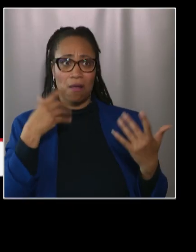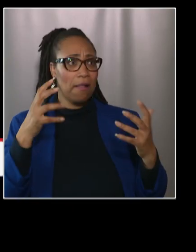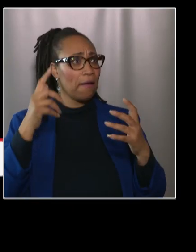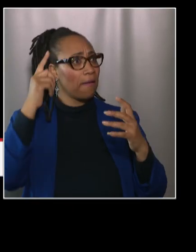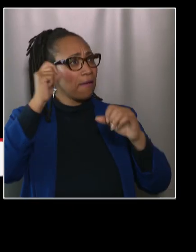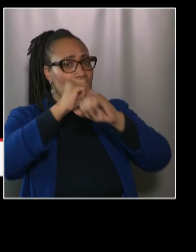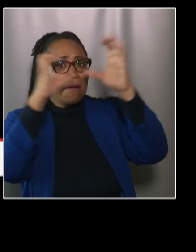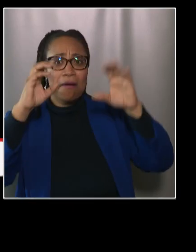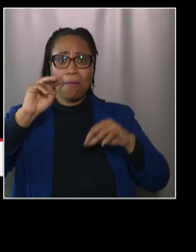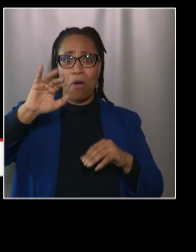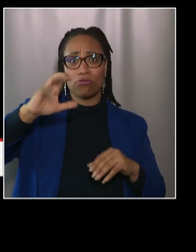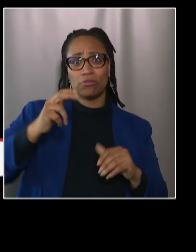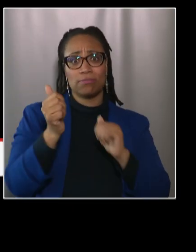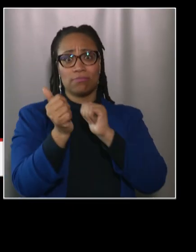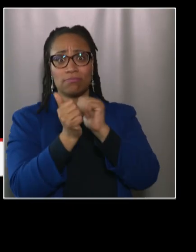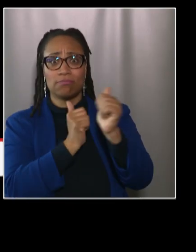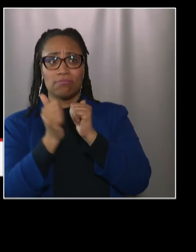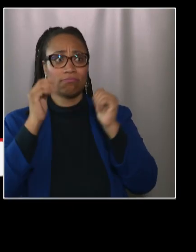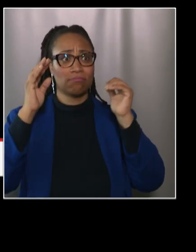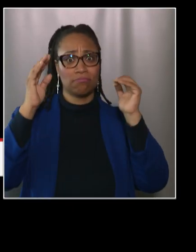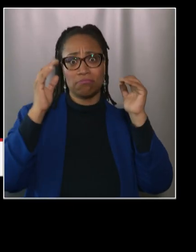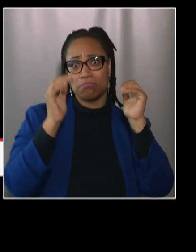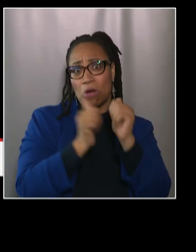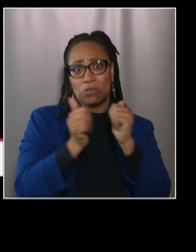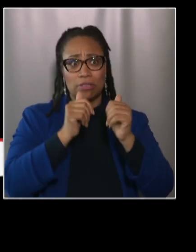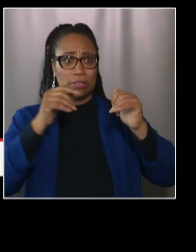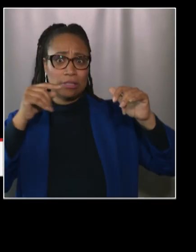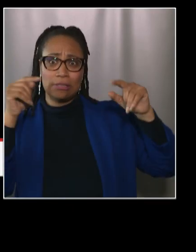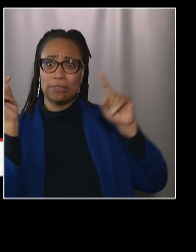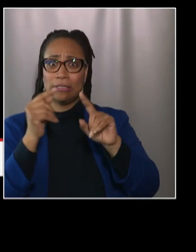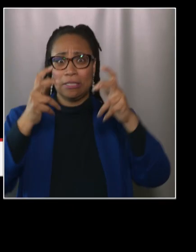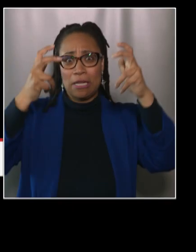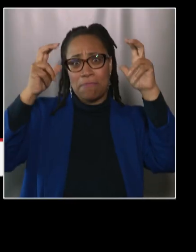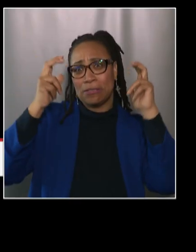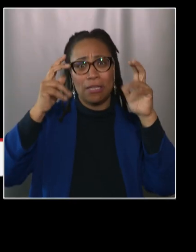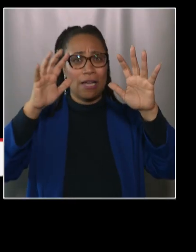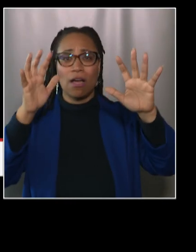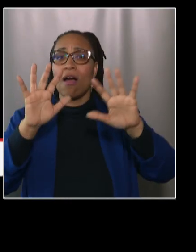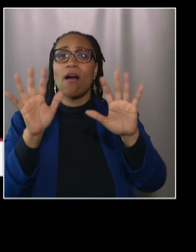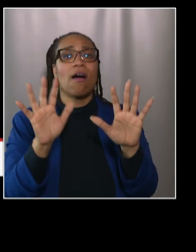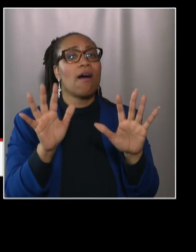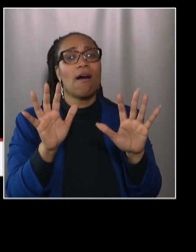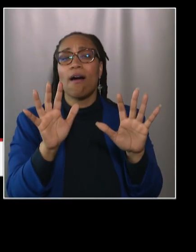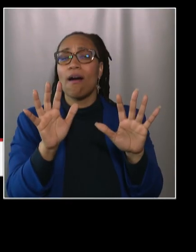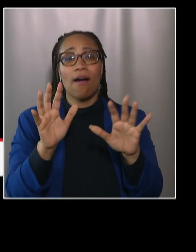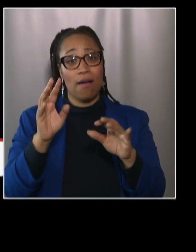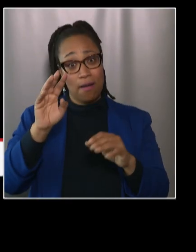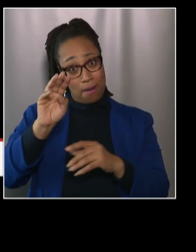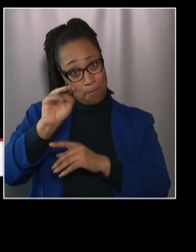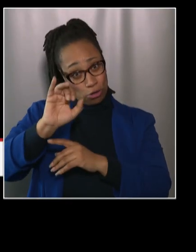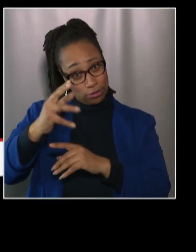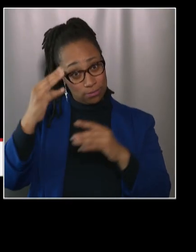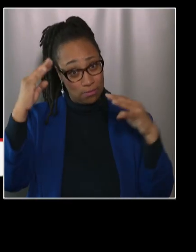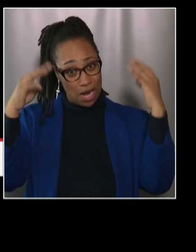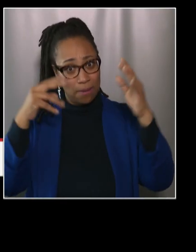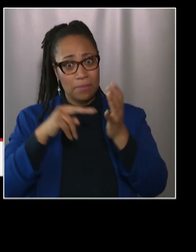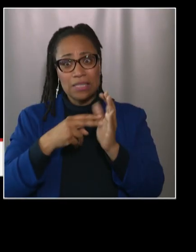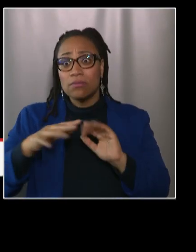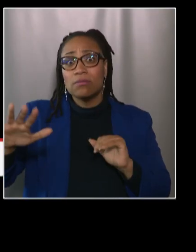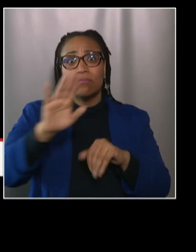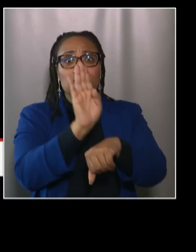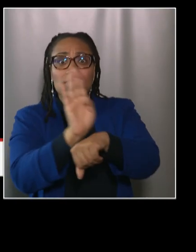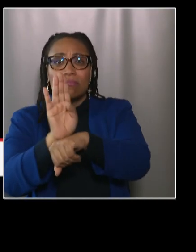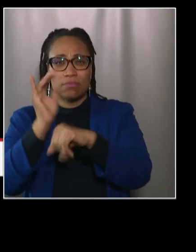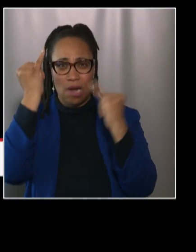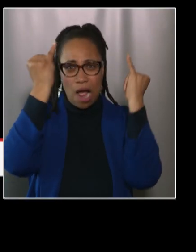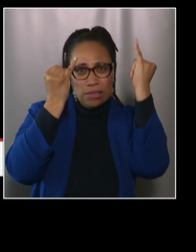a little different. It means bold ideas, big opportunities, and a room full of people like you ready to help shape